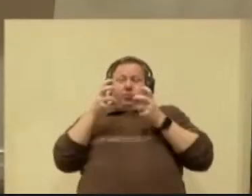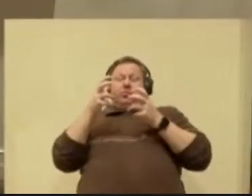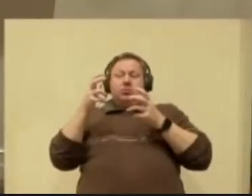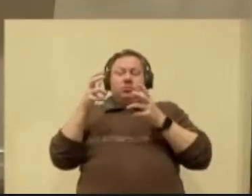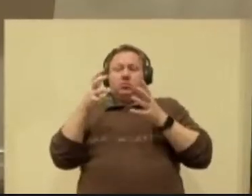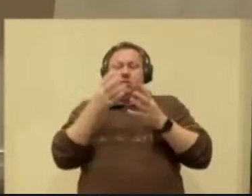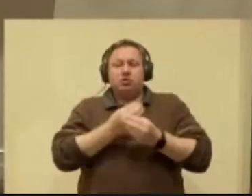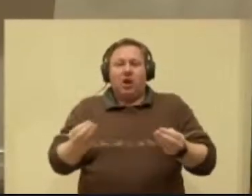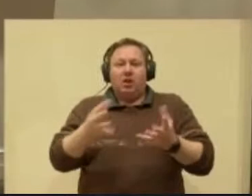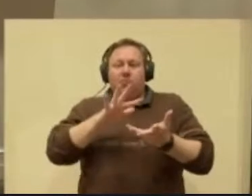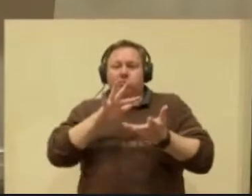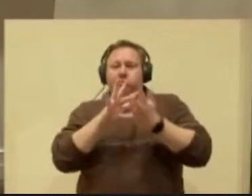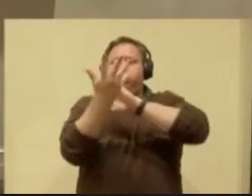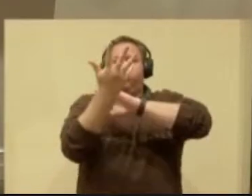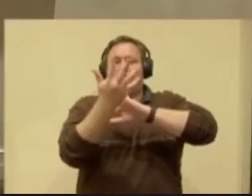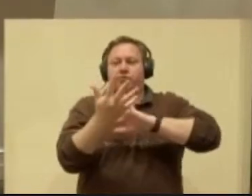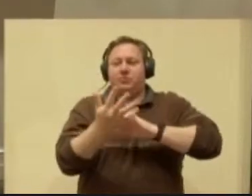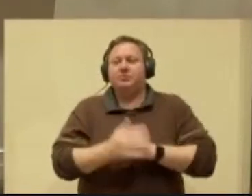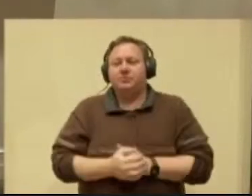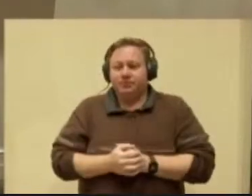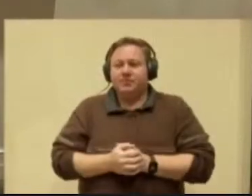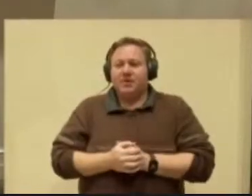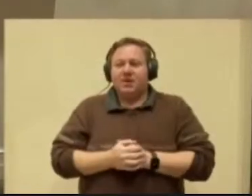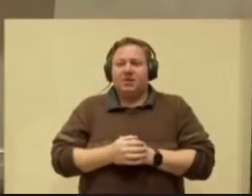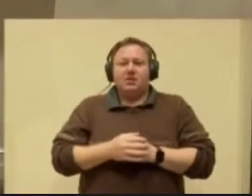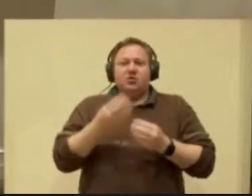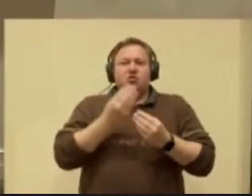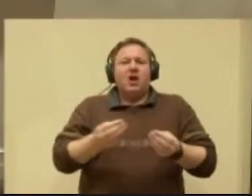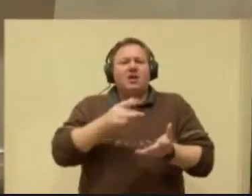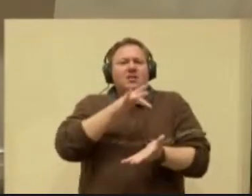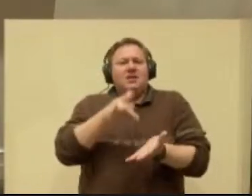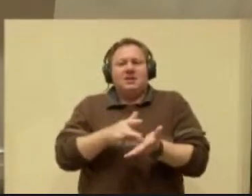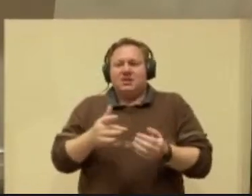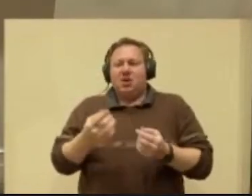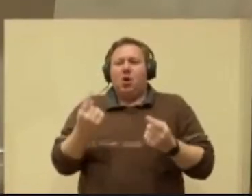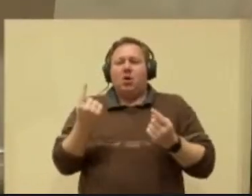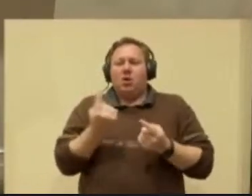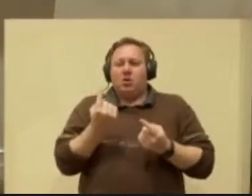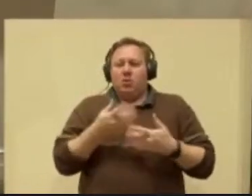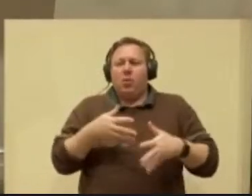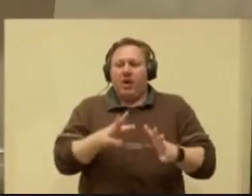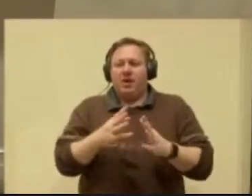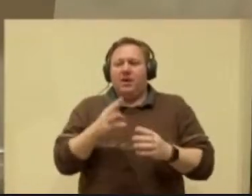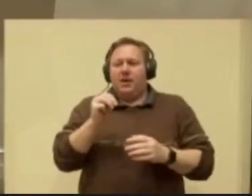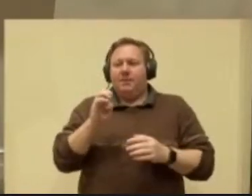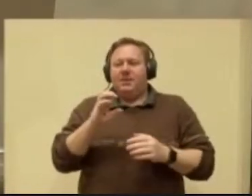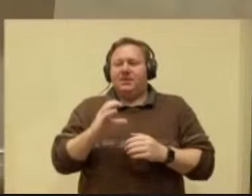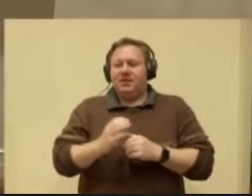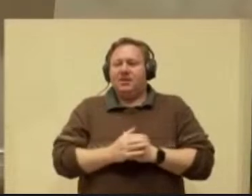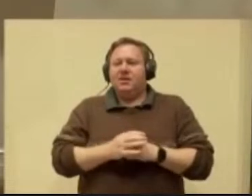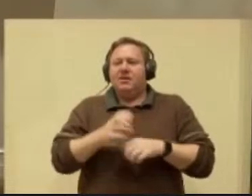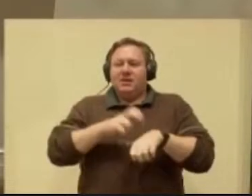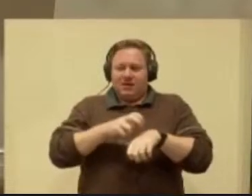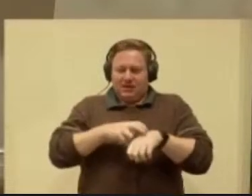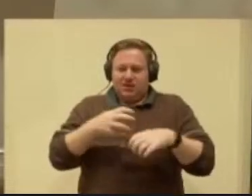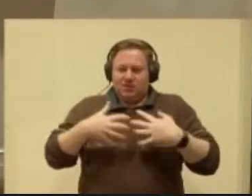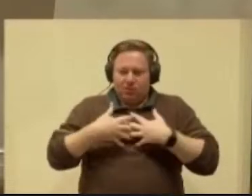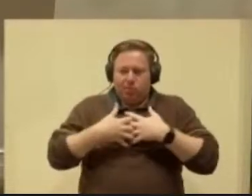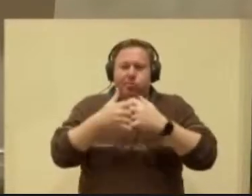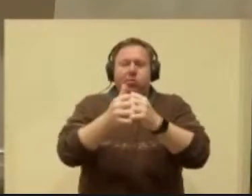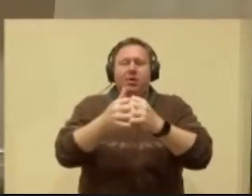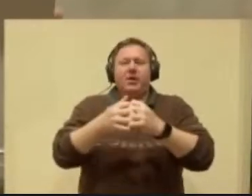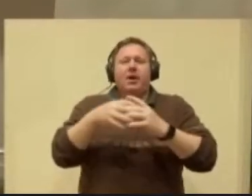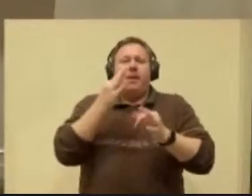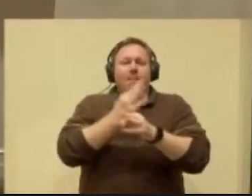child which is innocent and the only way m is let's massify the parent support networks hare